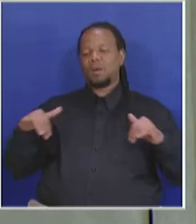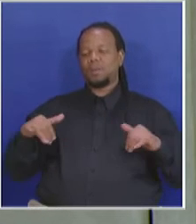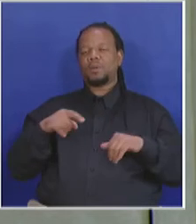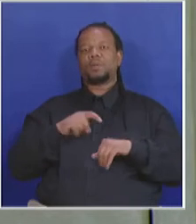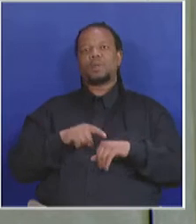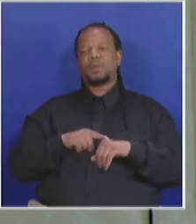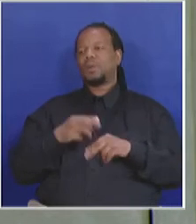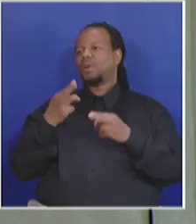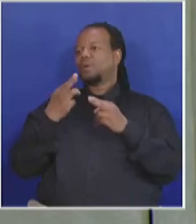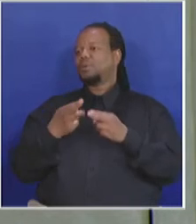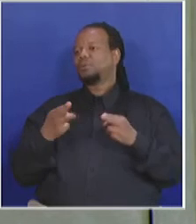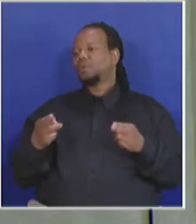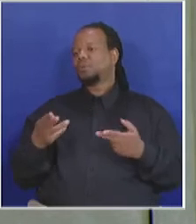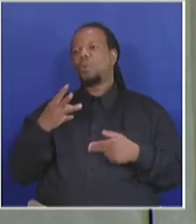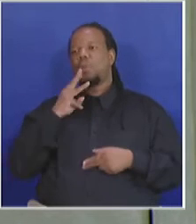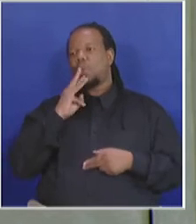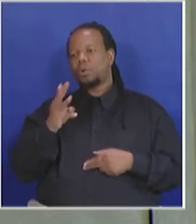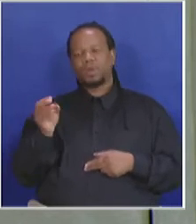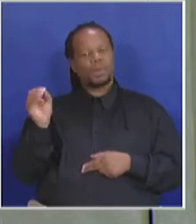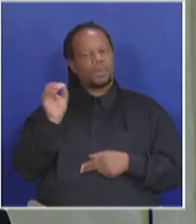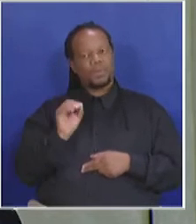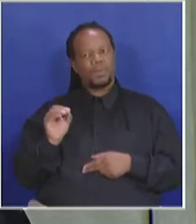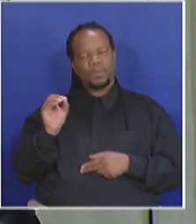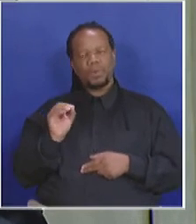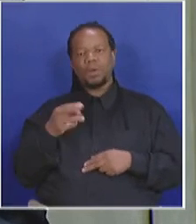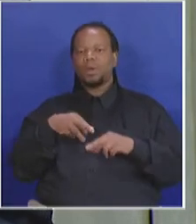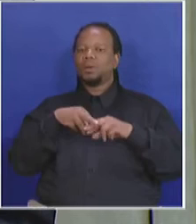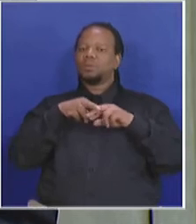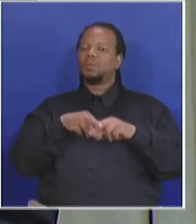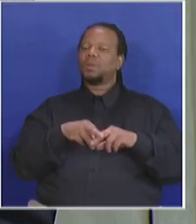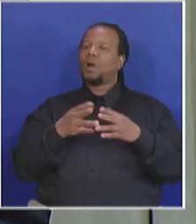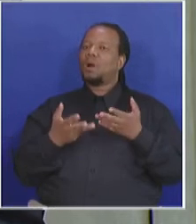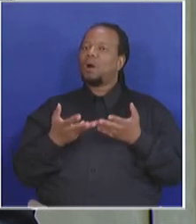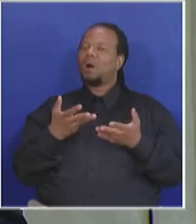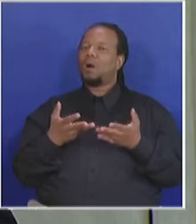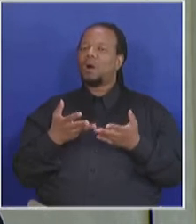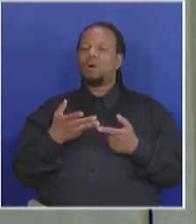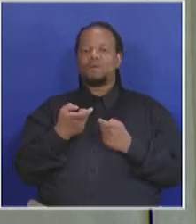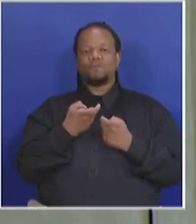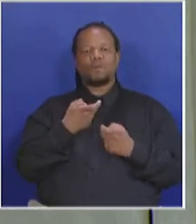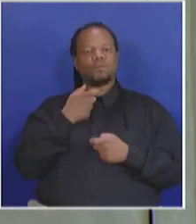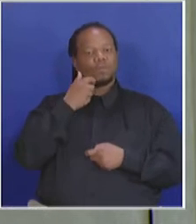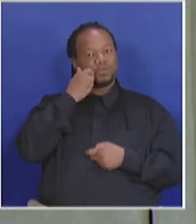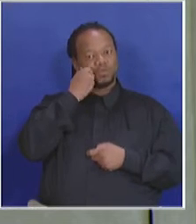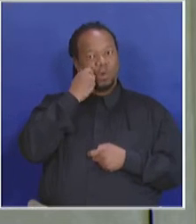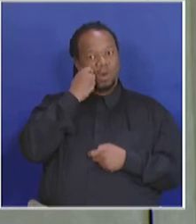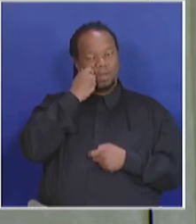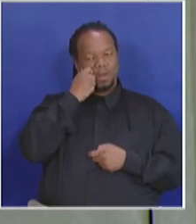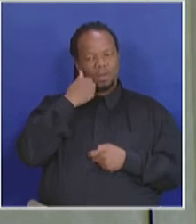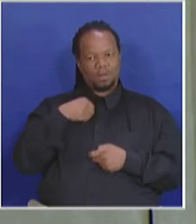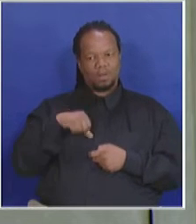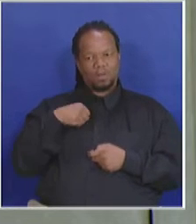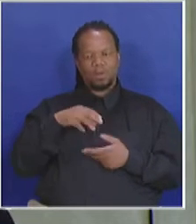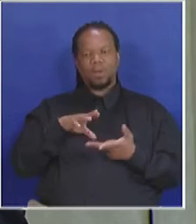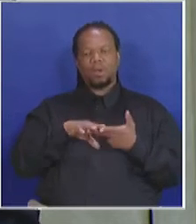source of water. They depend solely to the Tswani and Rand Water